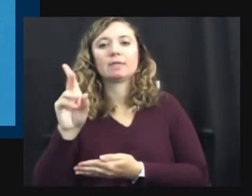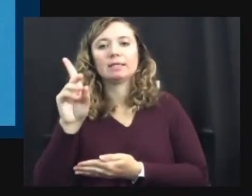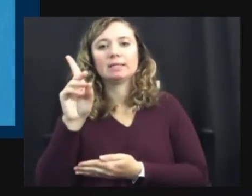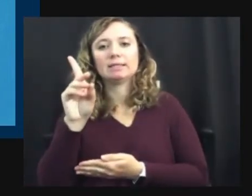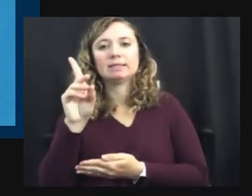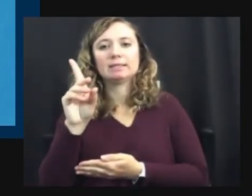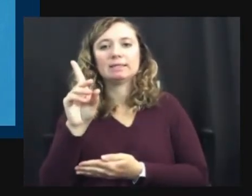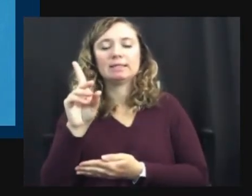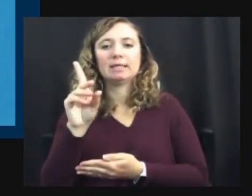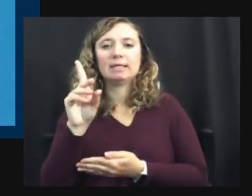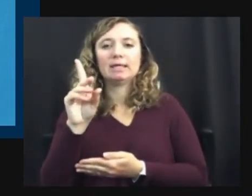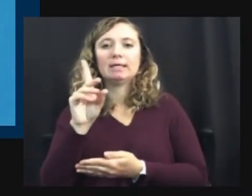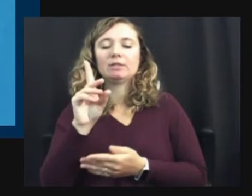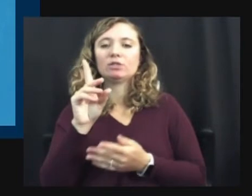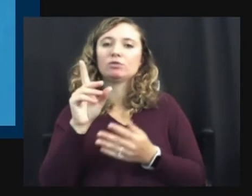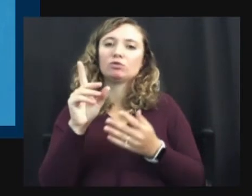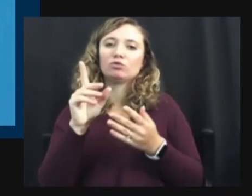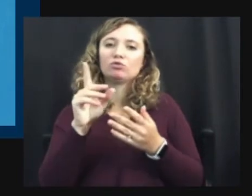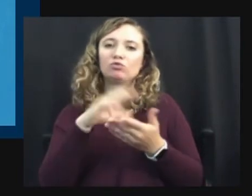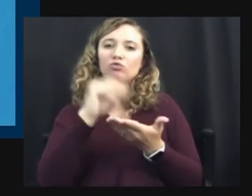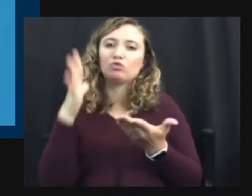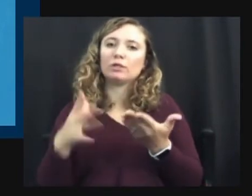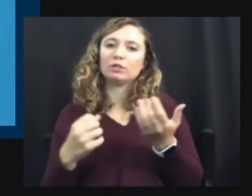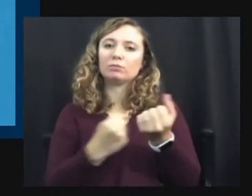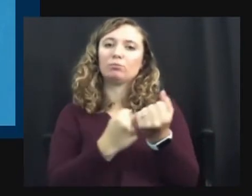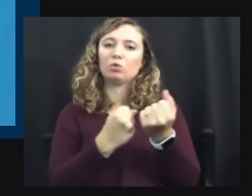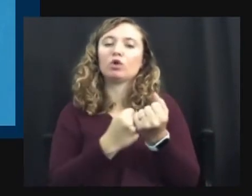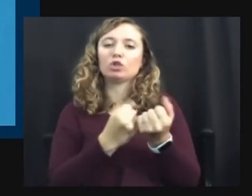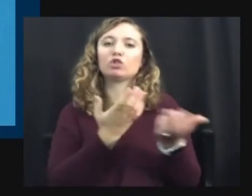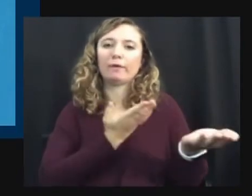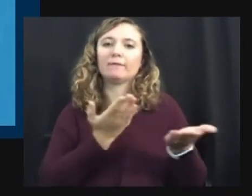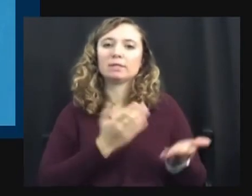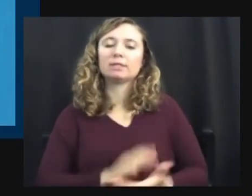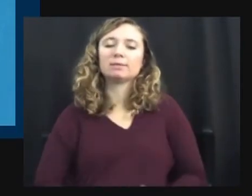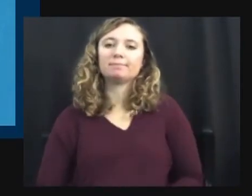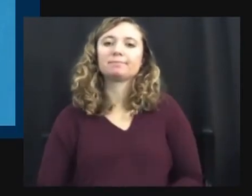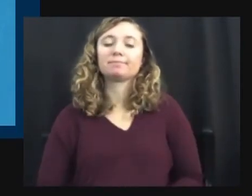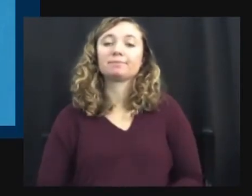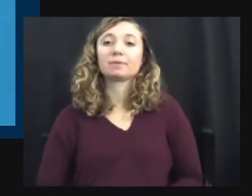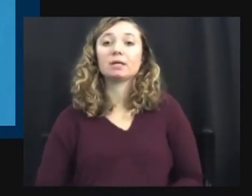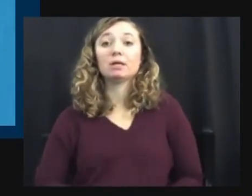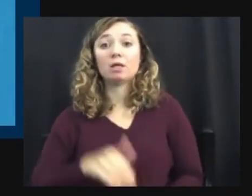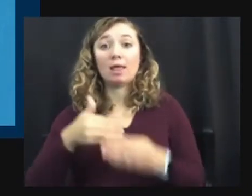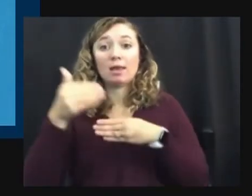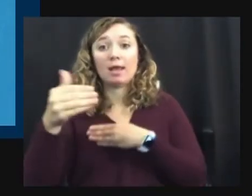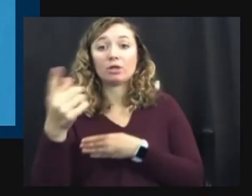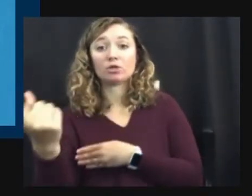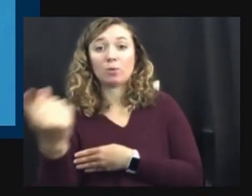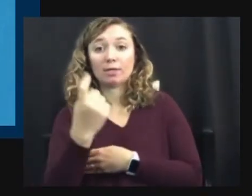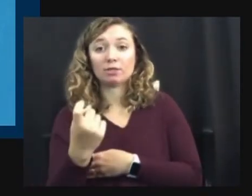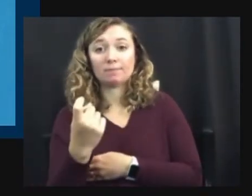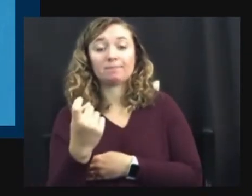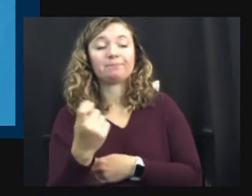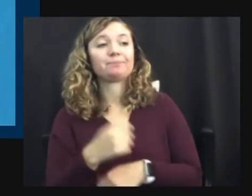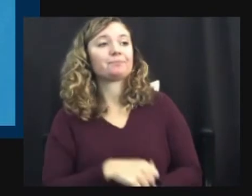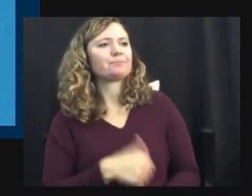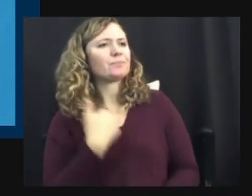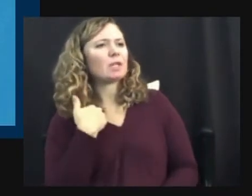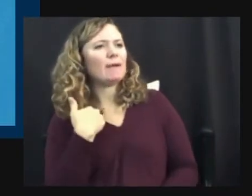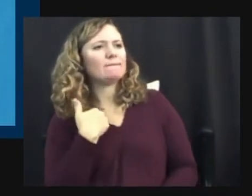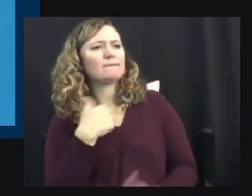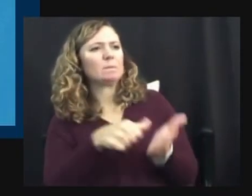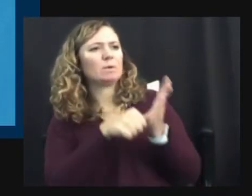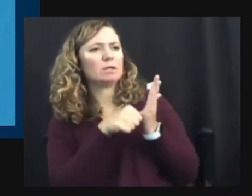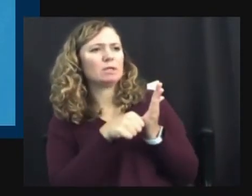different student support services, like Jules said. So the next question is, I have the impression that many